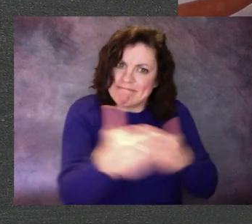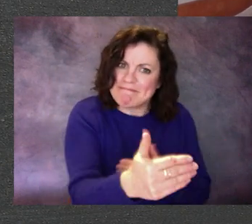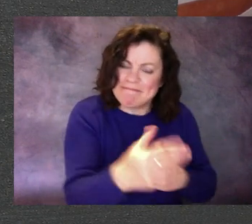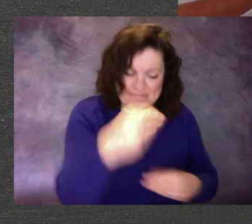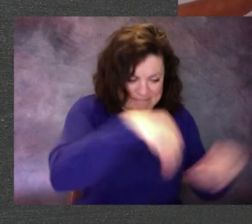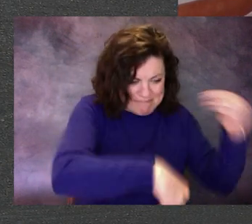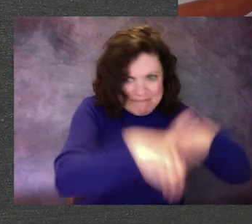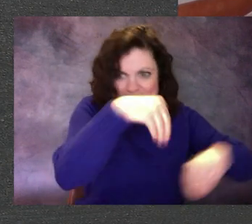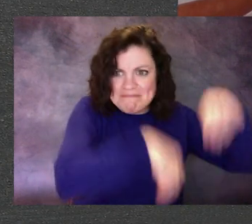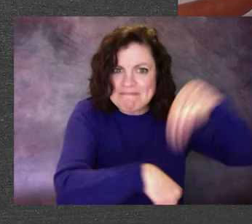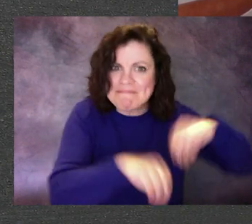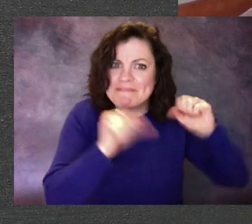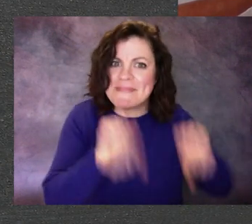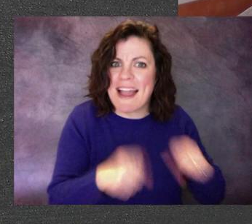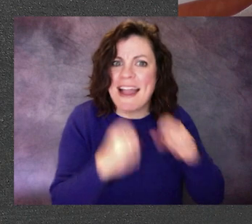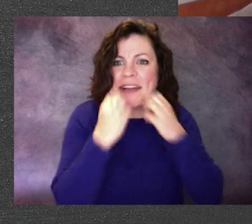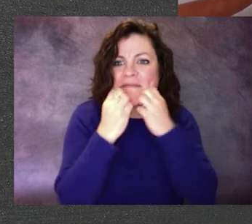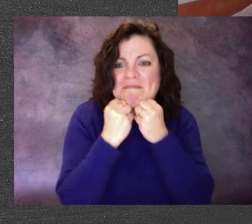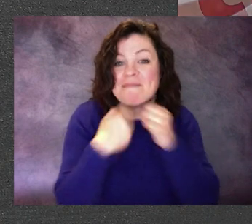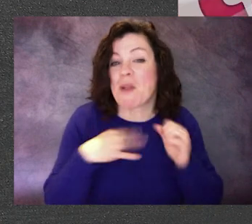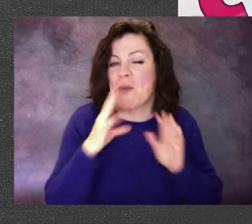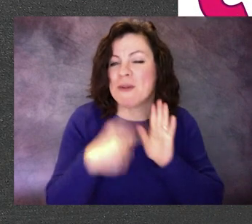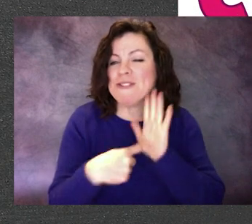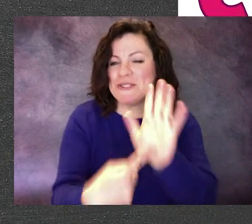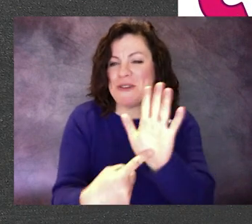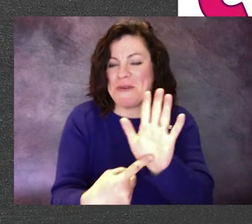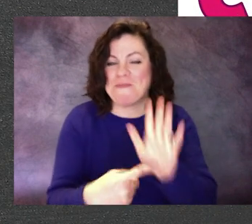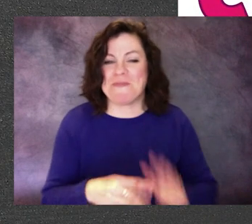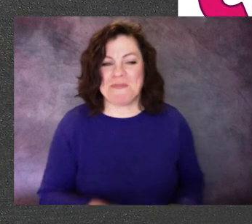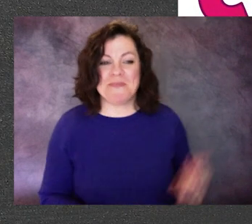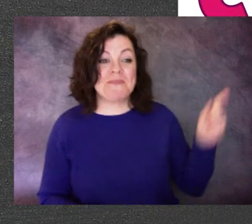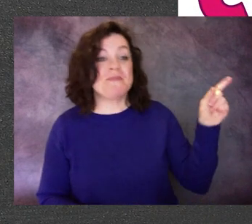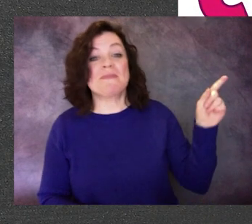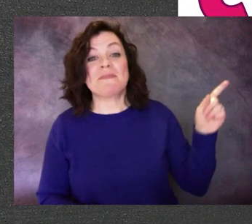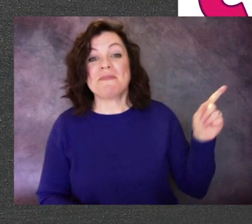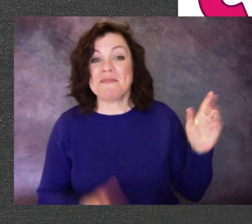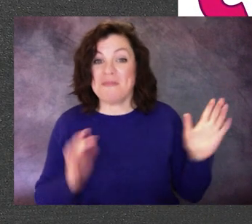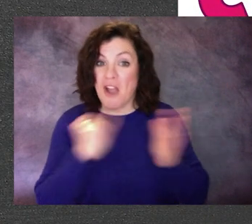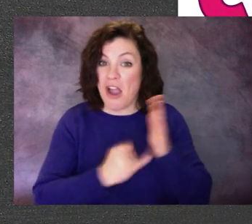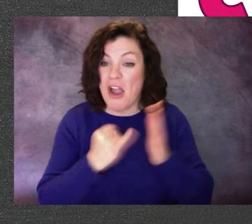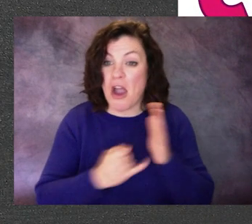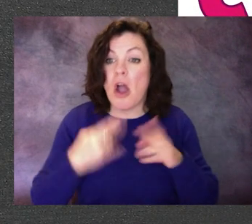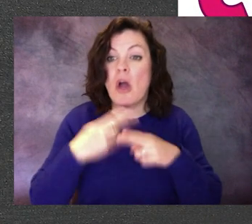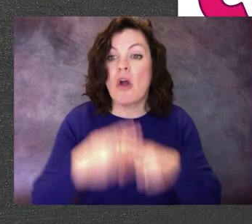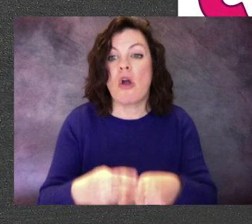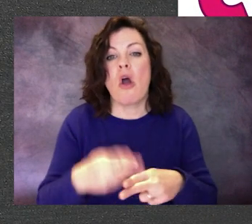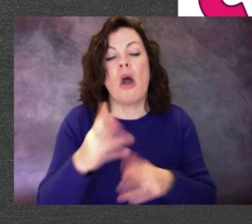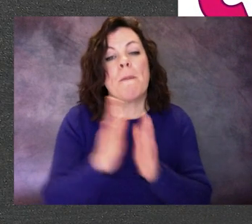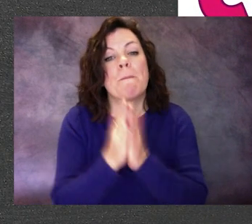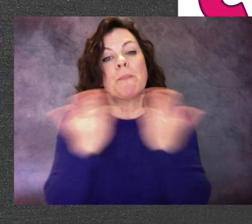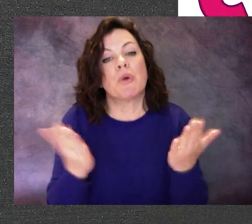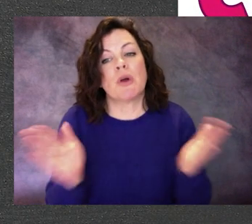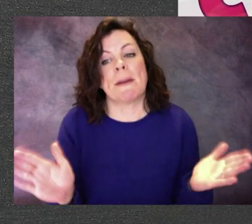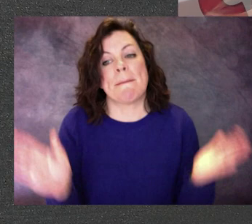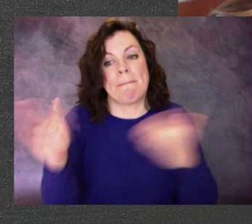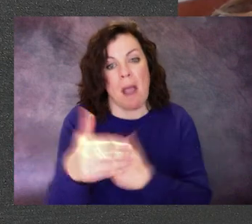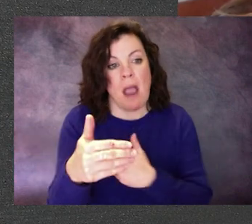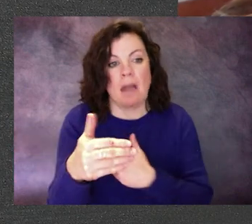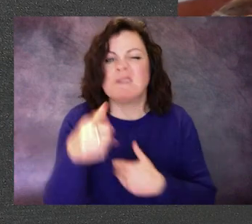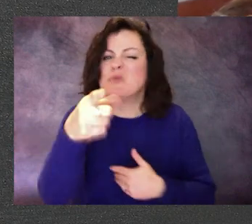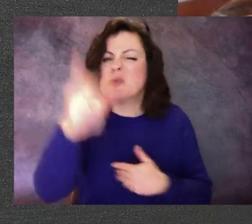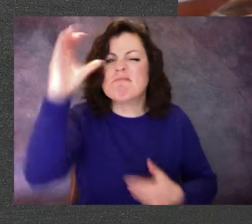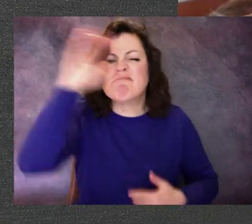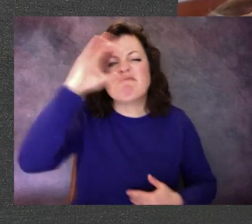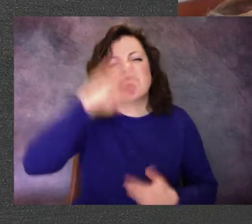you all the time. Check it out. Let's make a book box. All you need is any cardboard box and